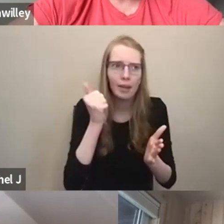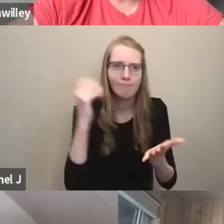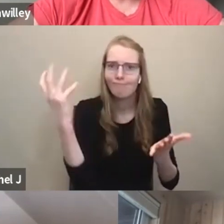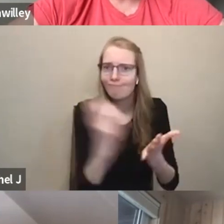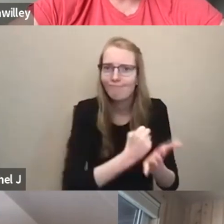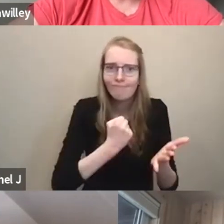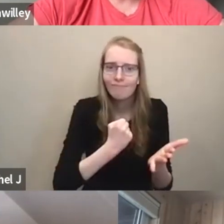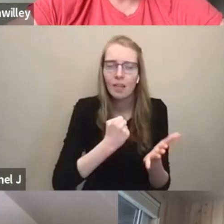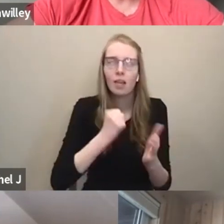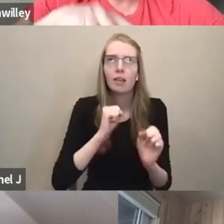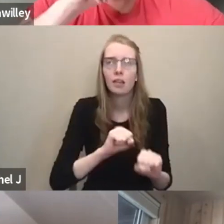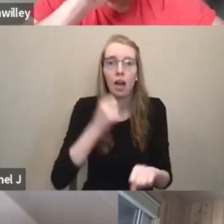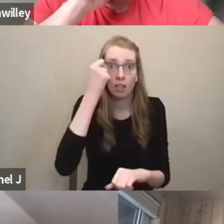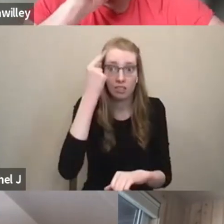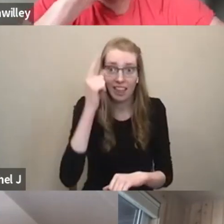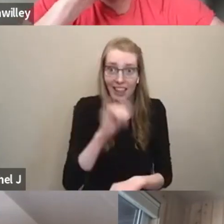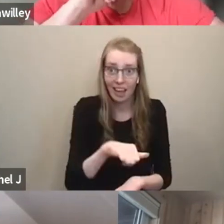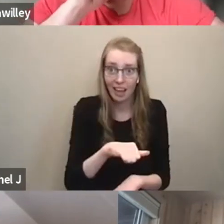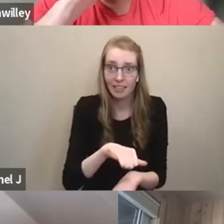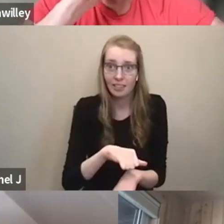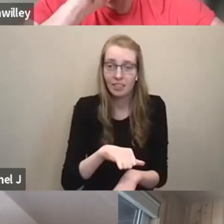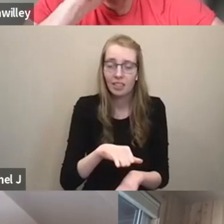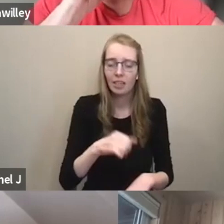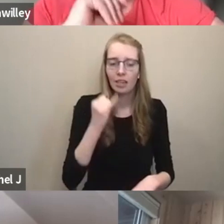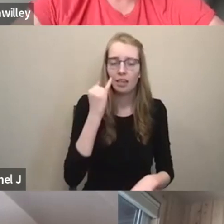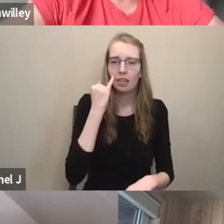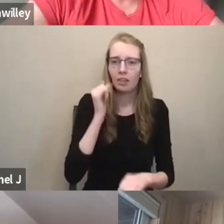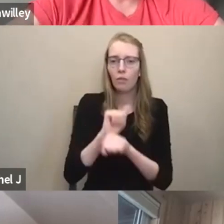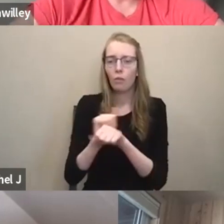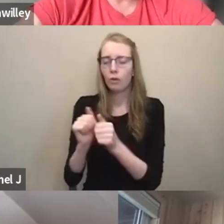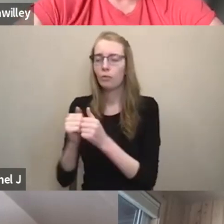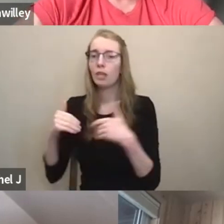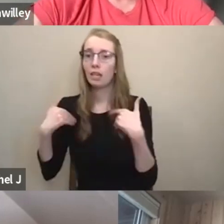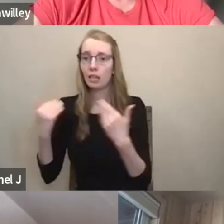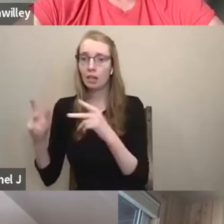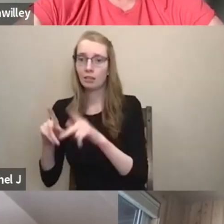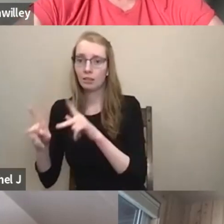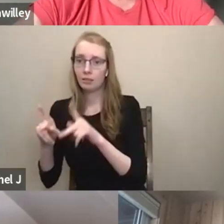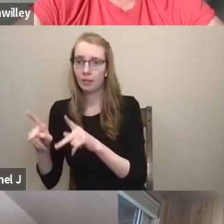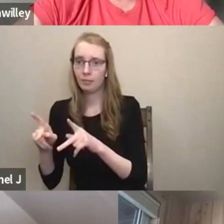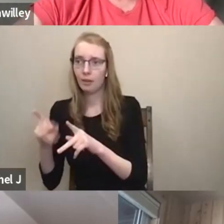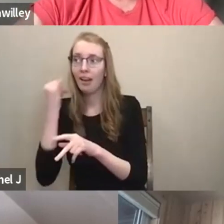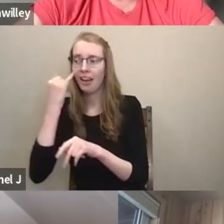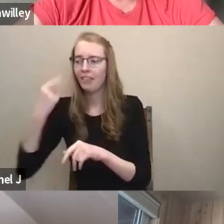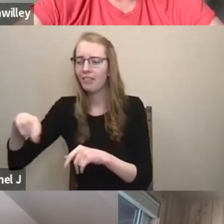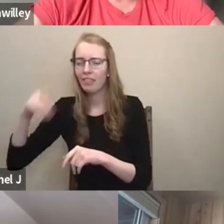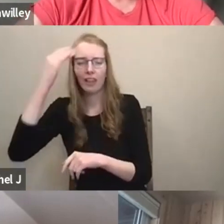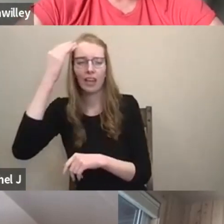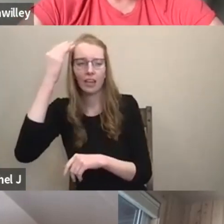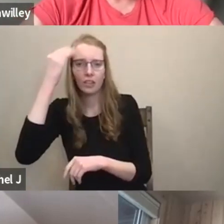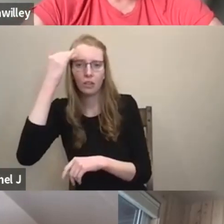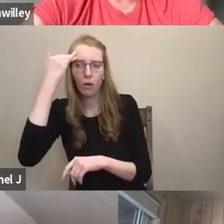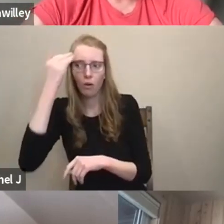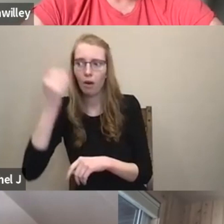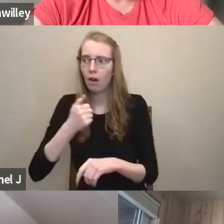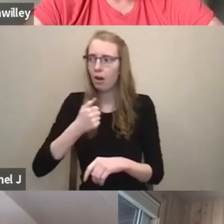For me, for sure, particularly with young people, it really helps a lot if they know what we're doing or what I'm interested in,